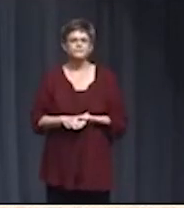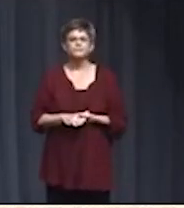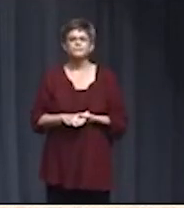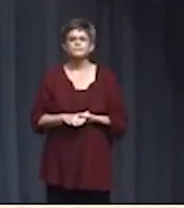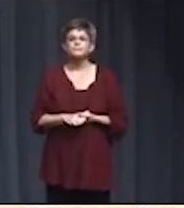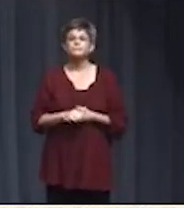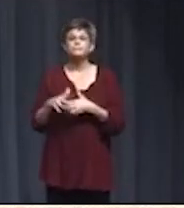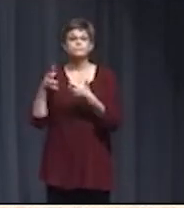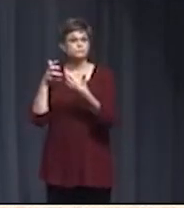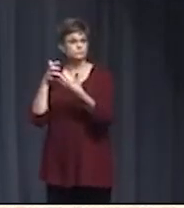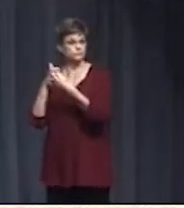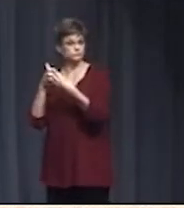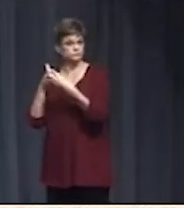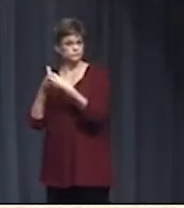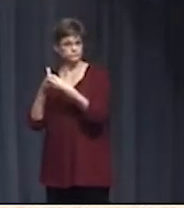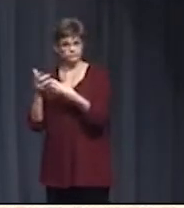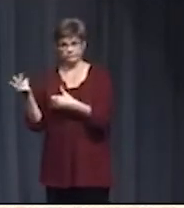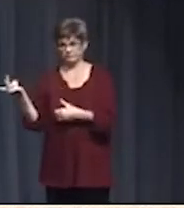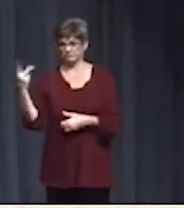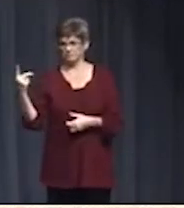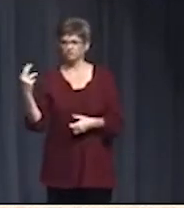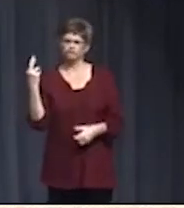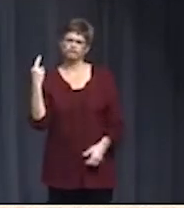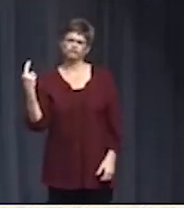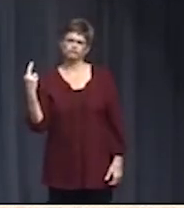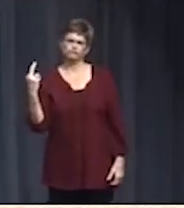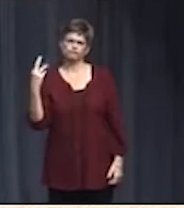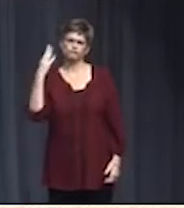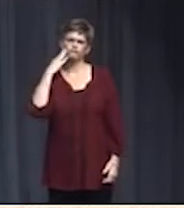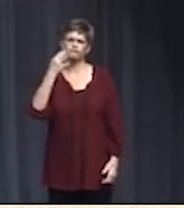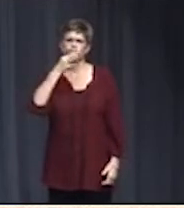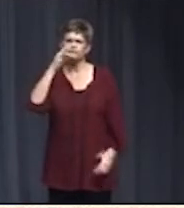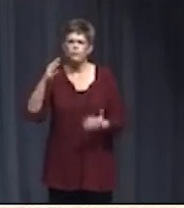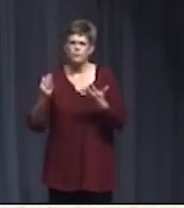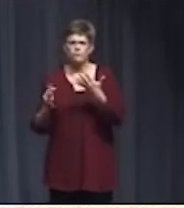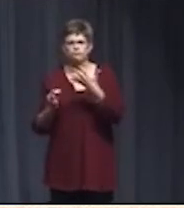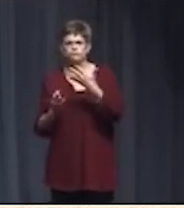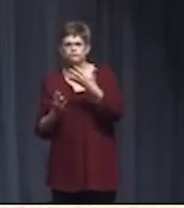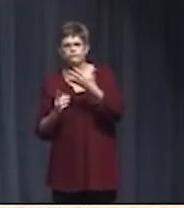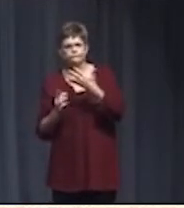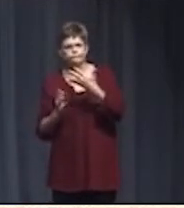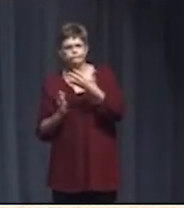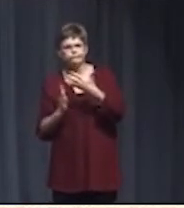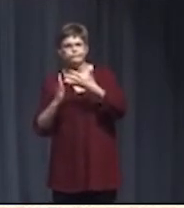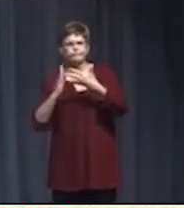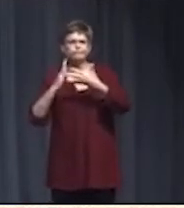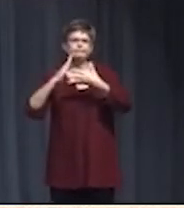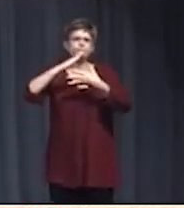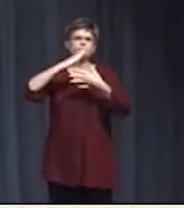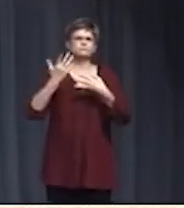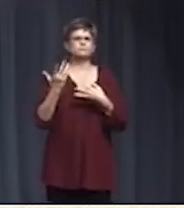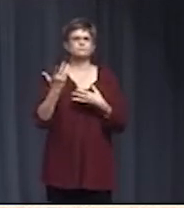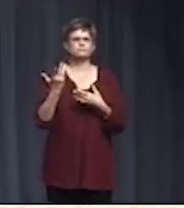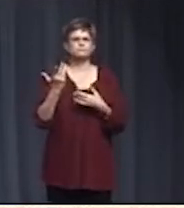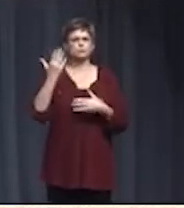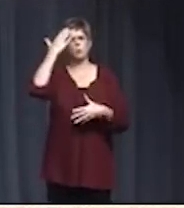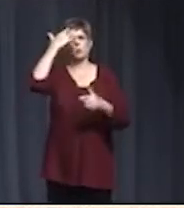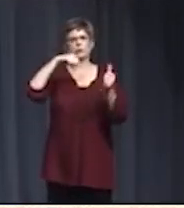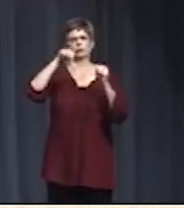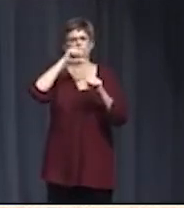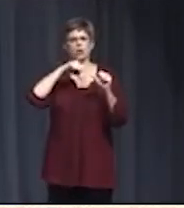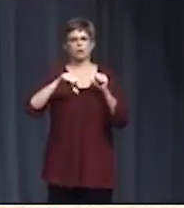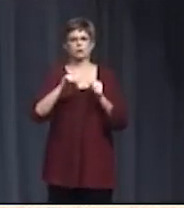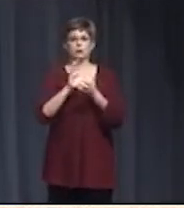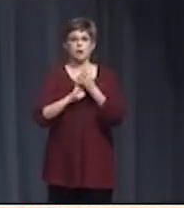My college roommate and I were great friends. We'd known each other since we were freshmen. We'd roomed together for two previous years to our senior year. My